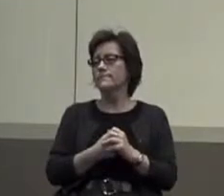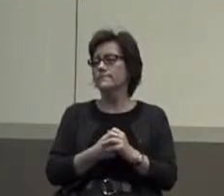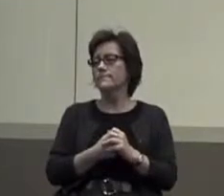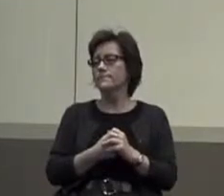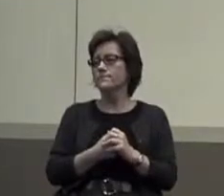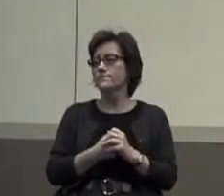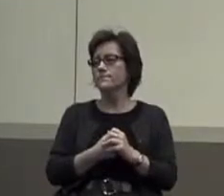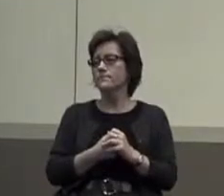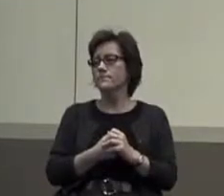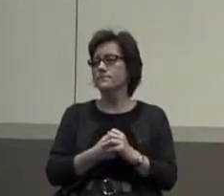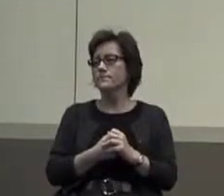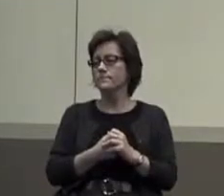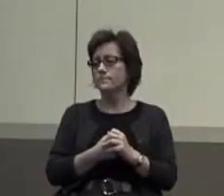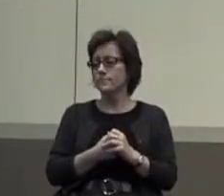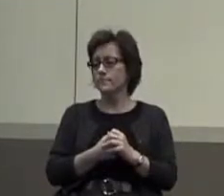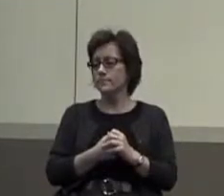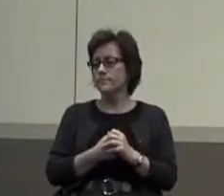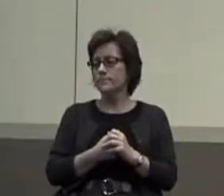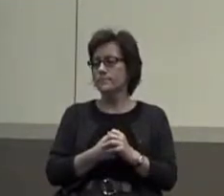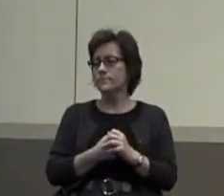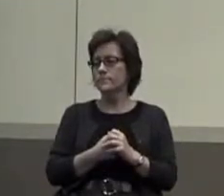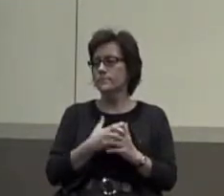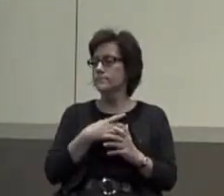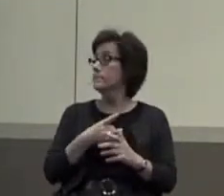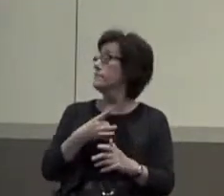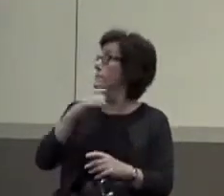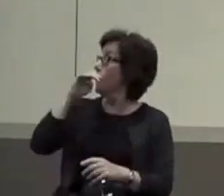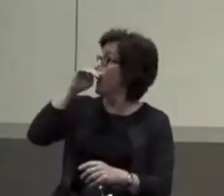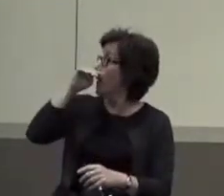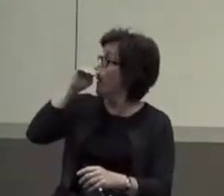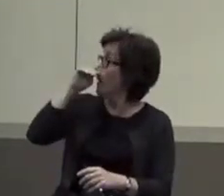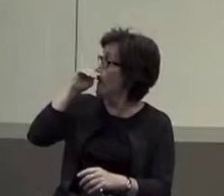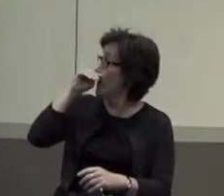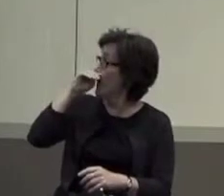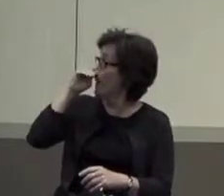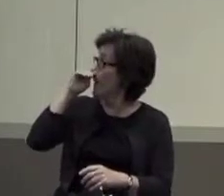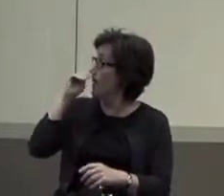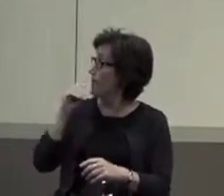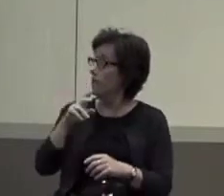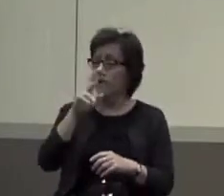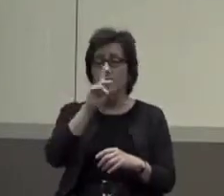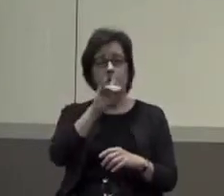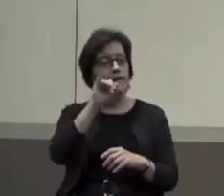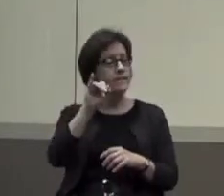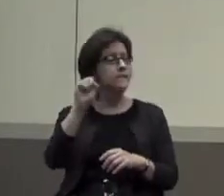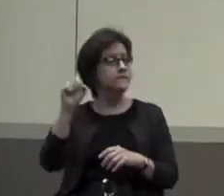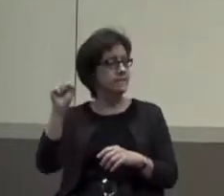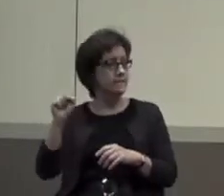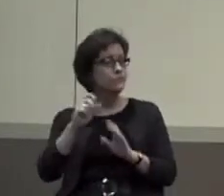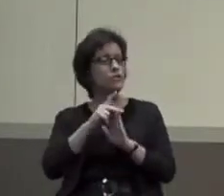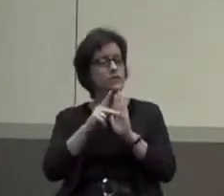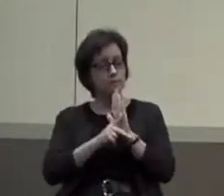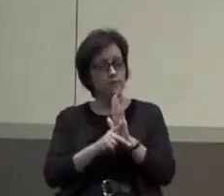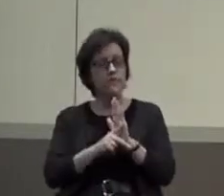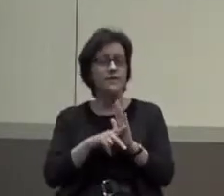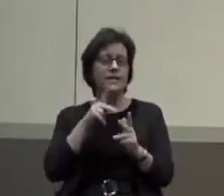I always like the KISS principle for designing interventions, so keeping it very simple.